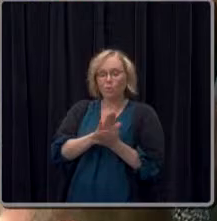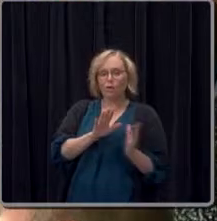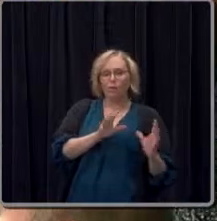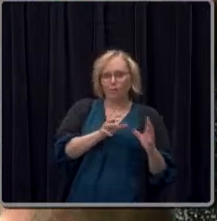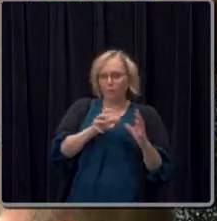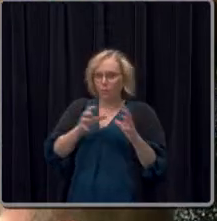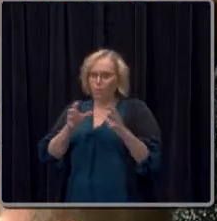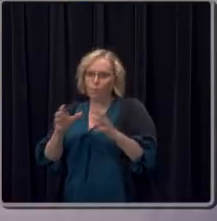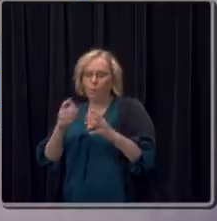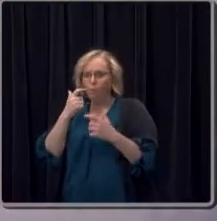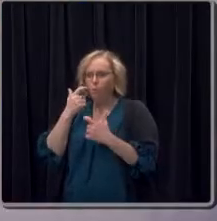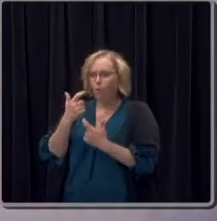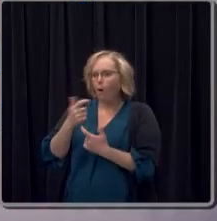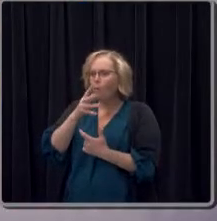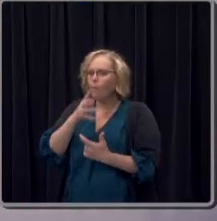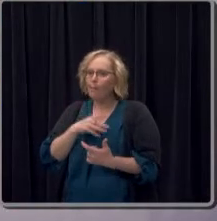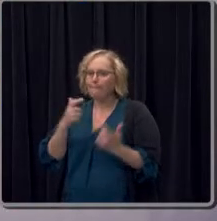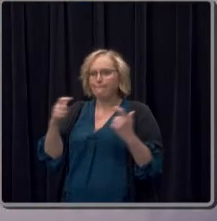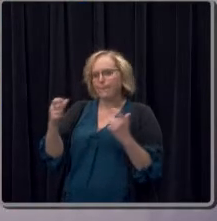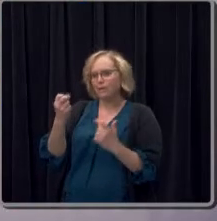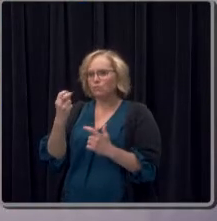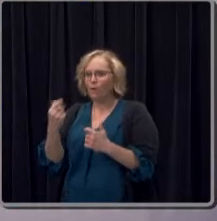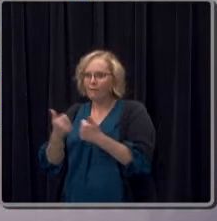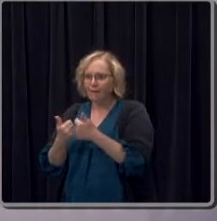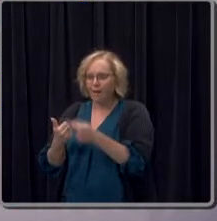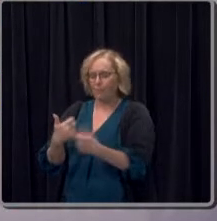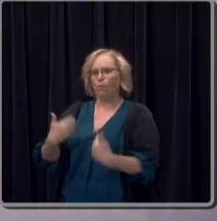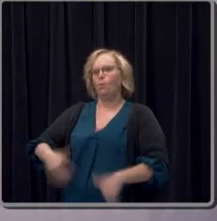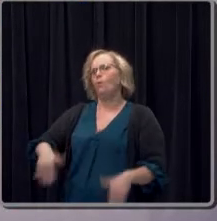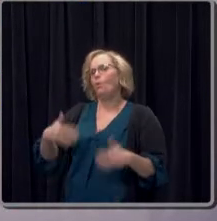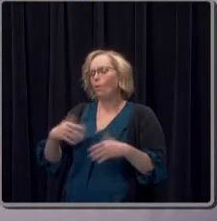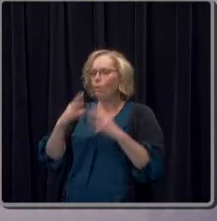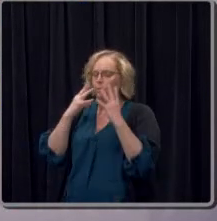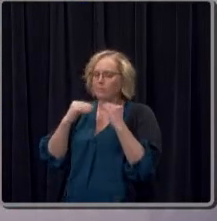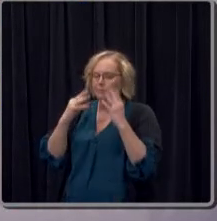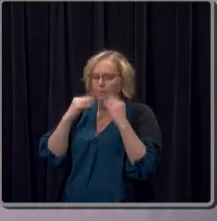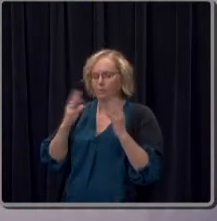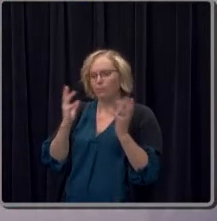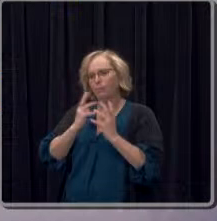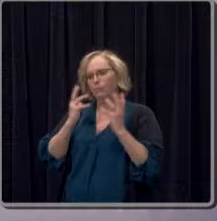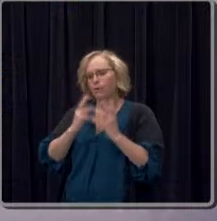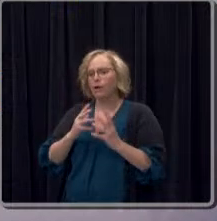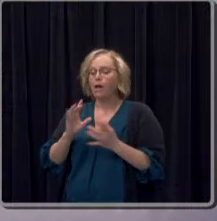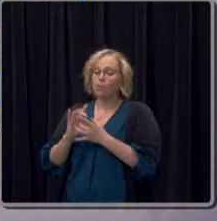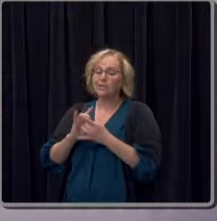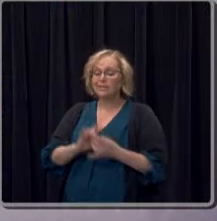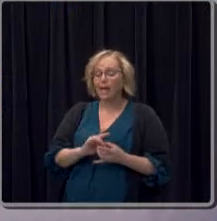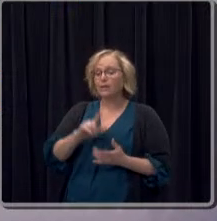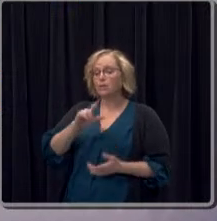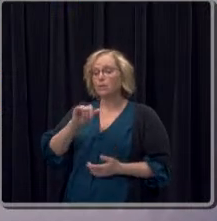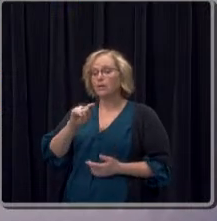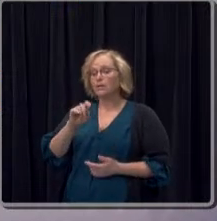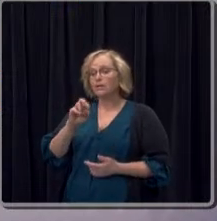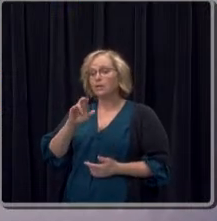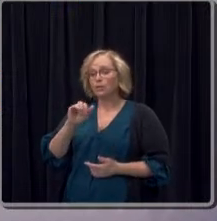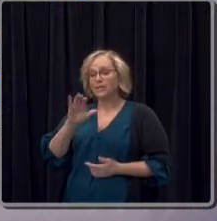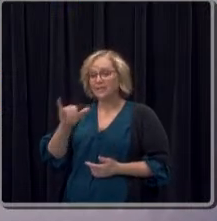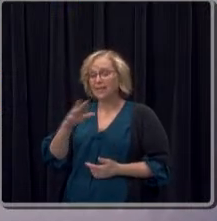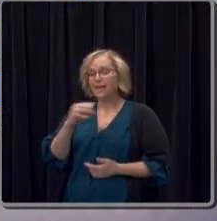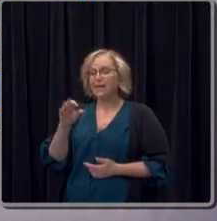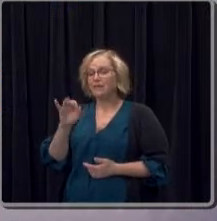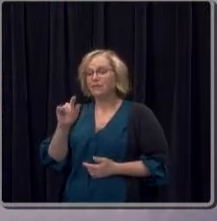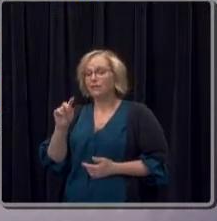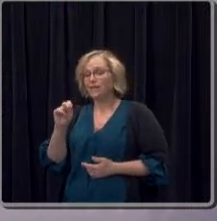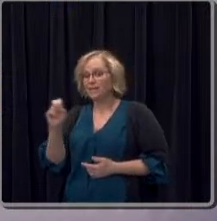12 game, and just like the experience there for the kids. That was tied to literacy and fitness. So they had to